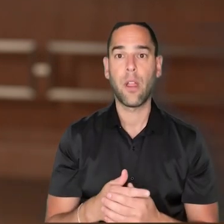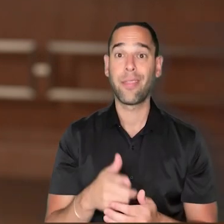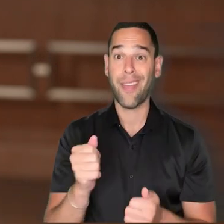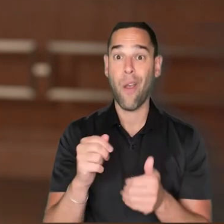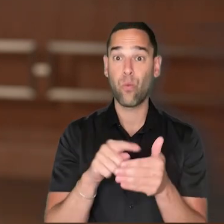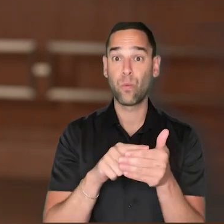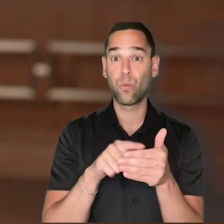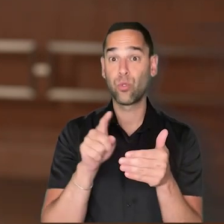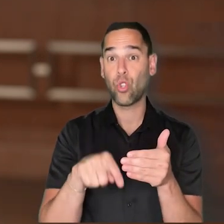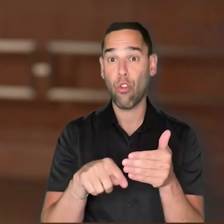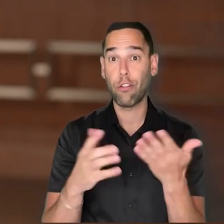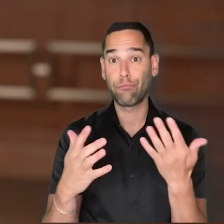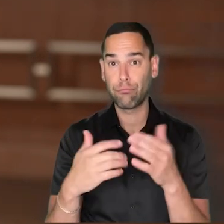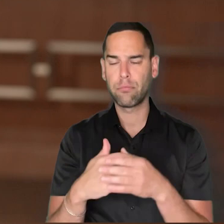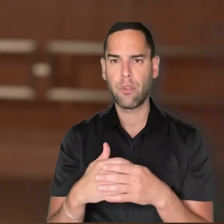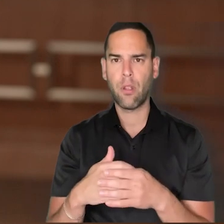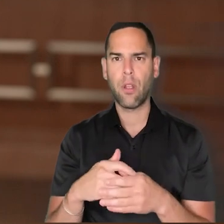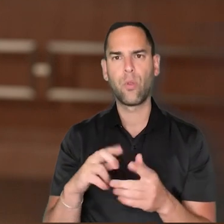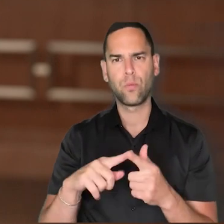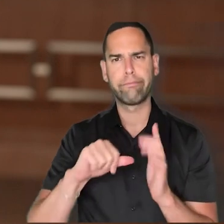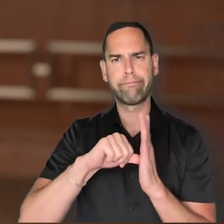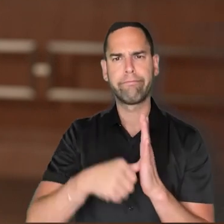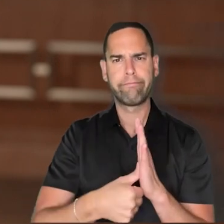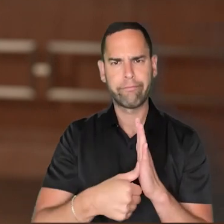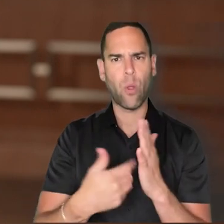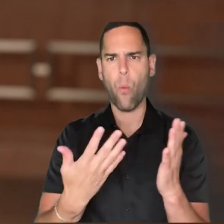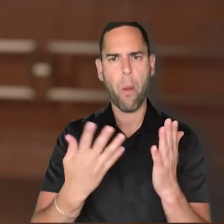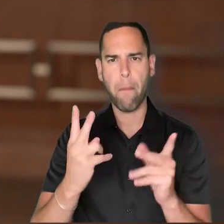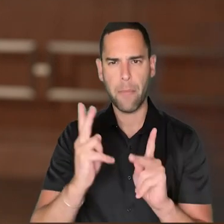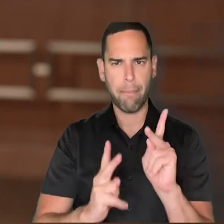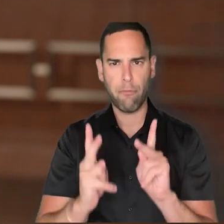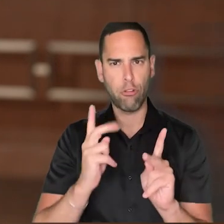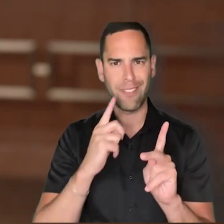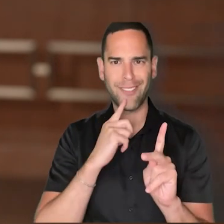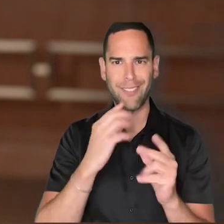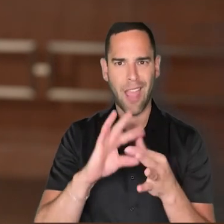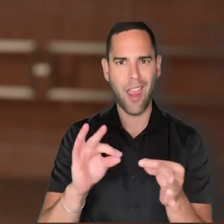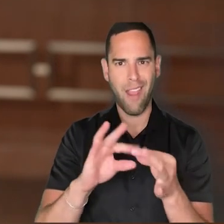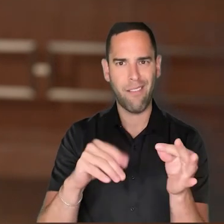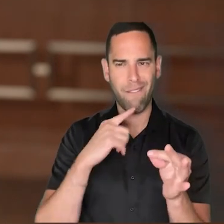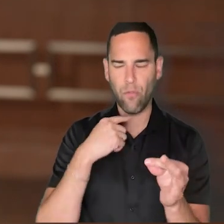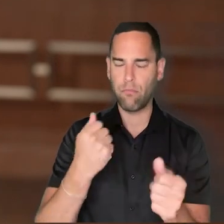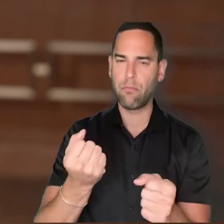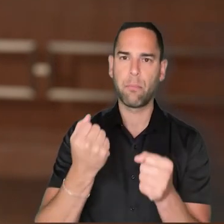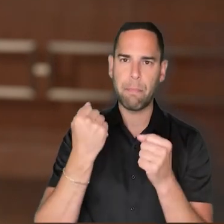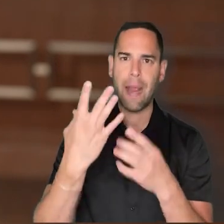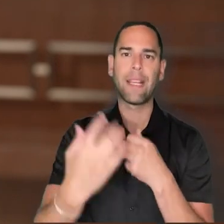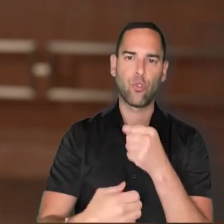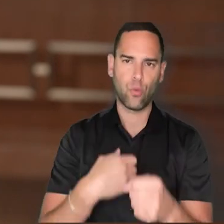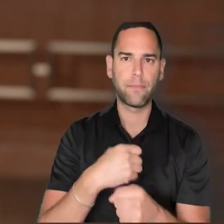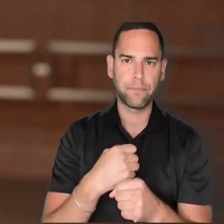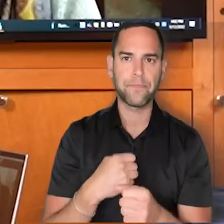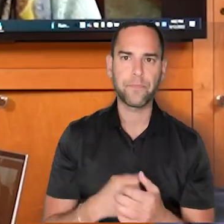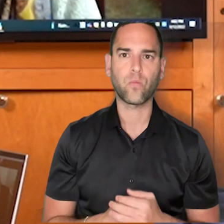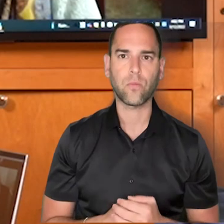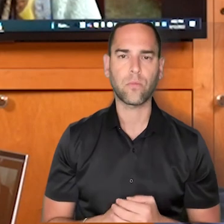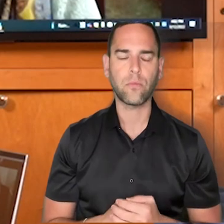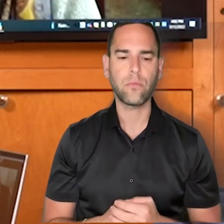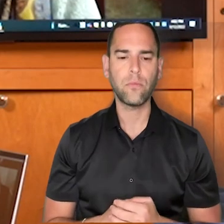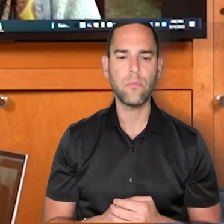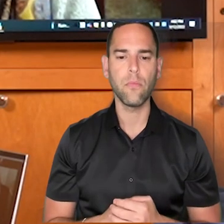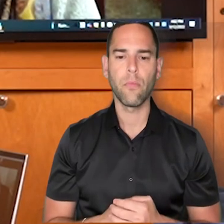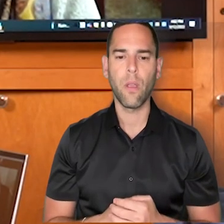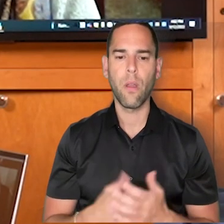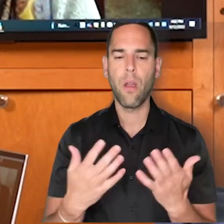really have resulted in reinforcing what people had been saying for decades.